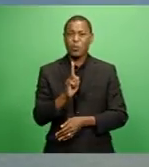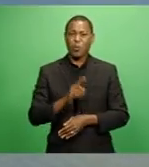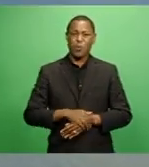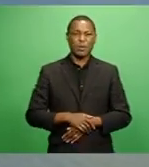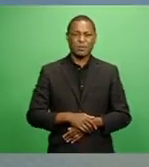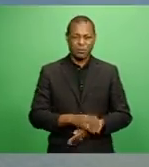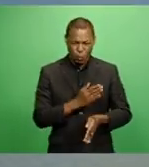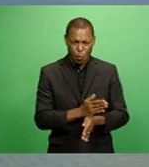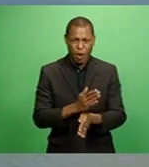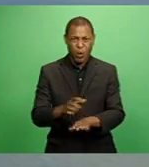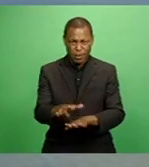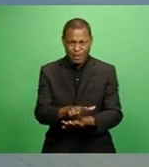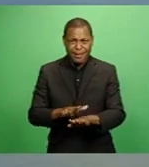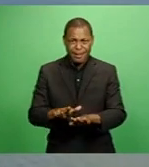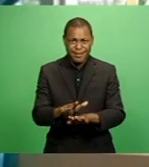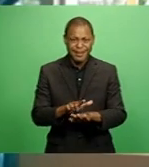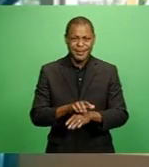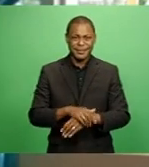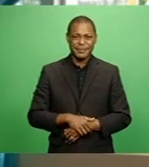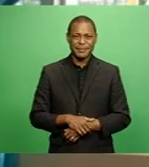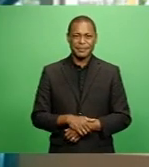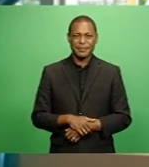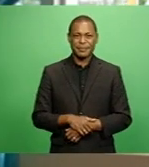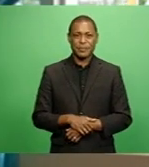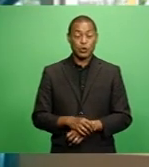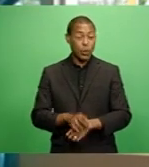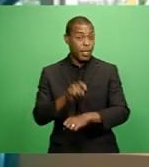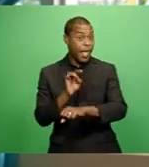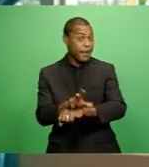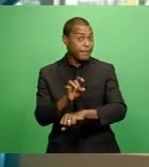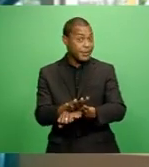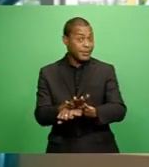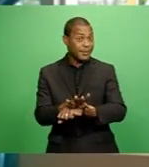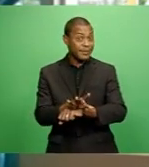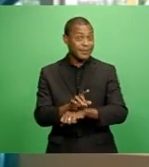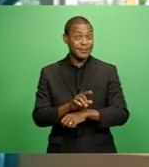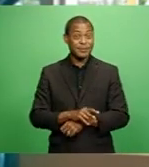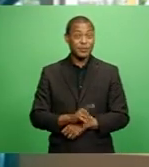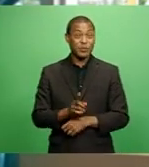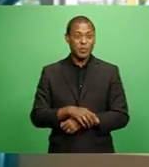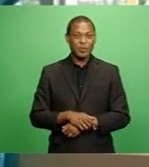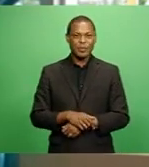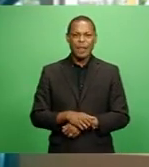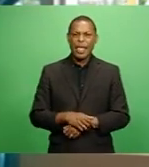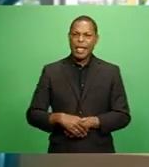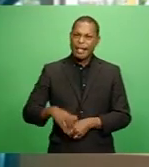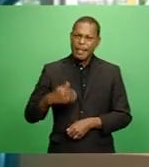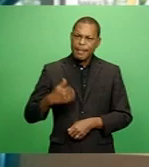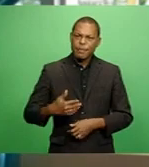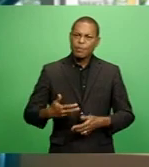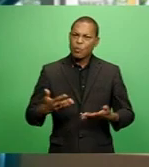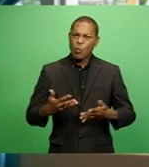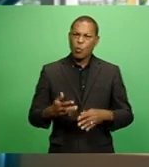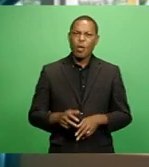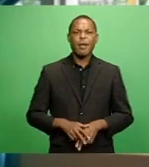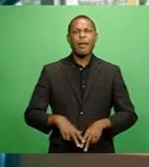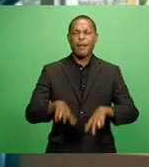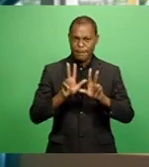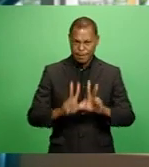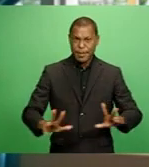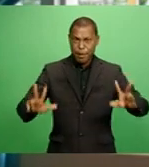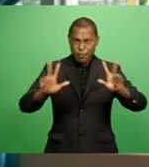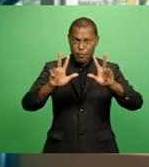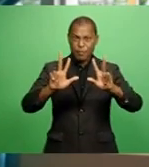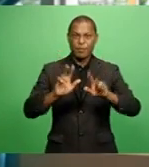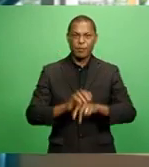land available. We are also advising if they are living in the mainland in Vitilevu, if they